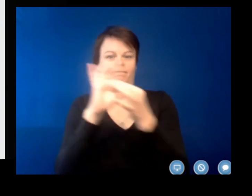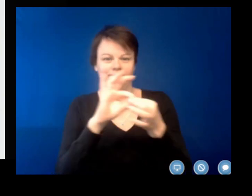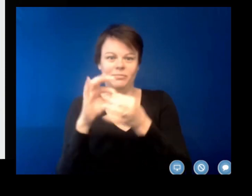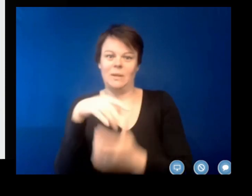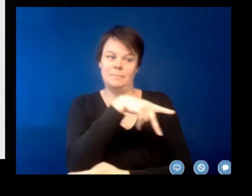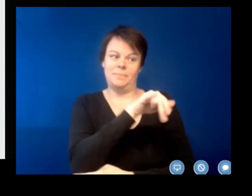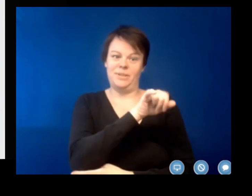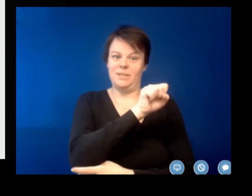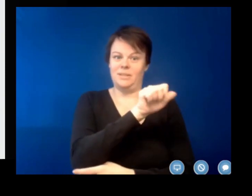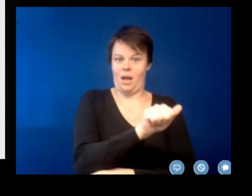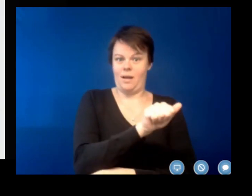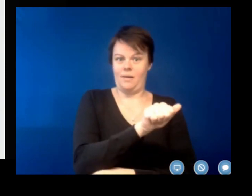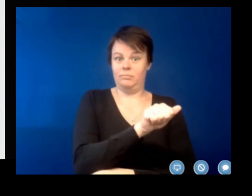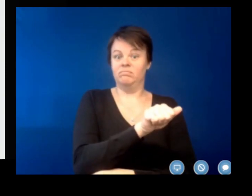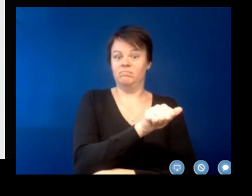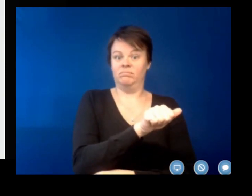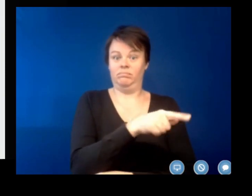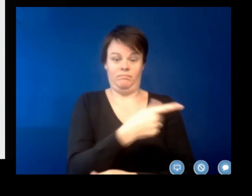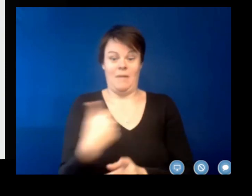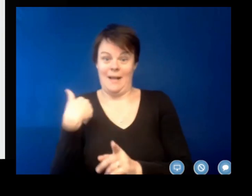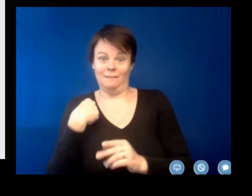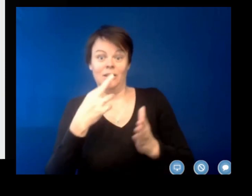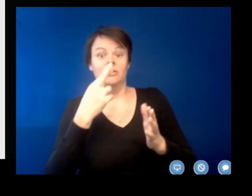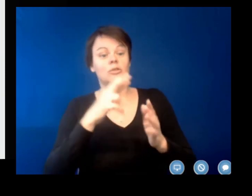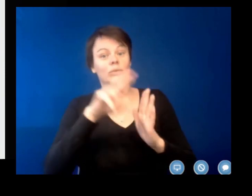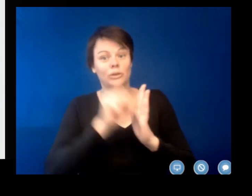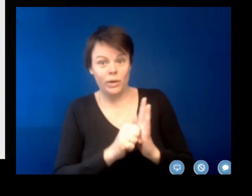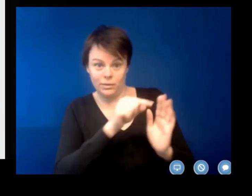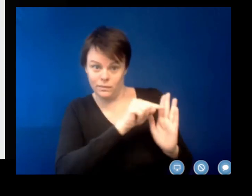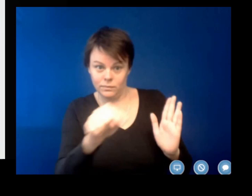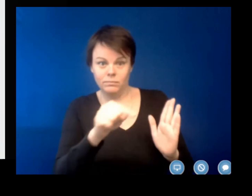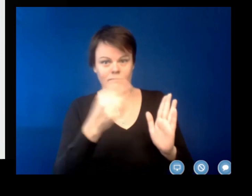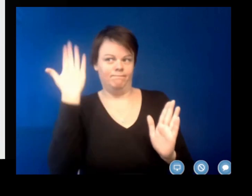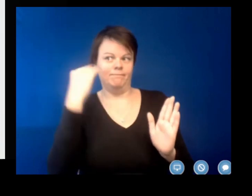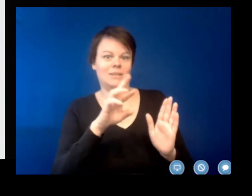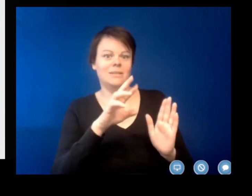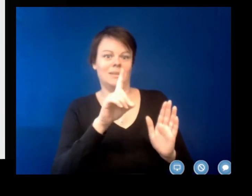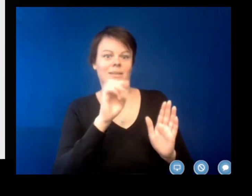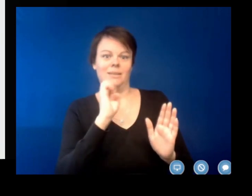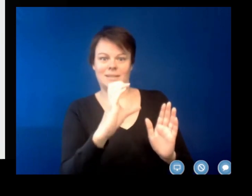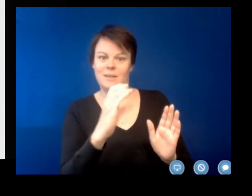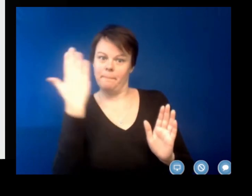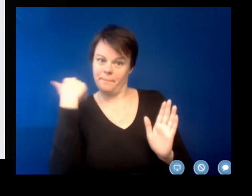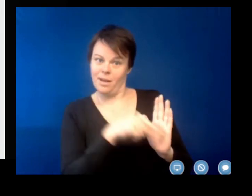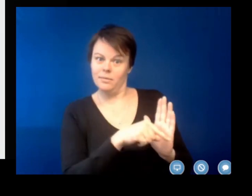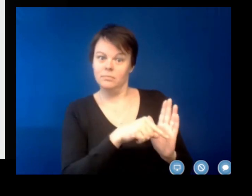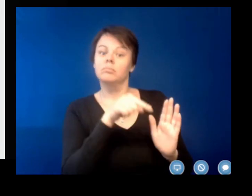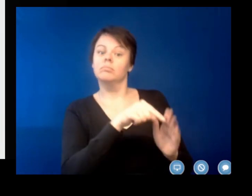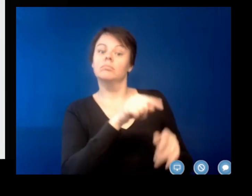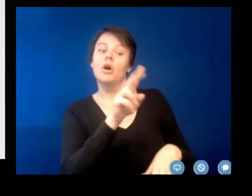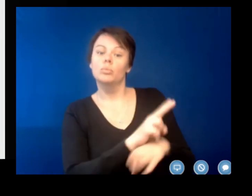This research had a tremendous impact at UNESCO, as UNESCO has developed a framework on global